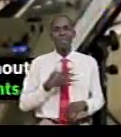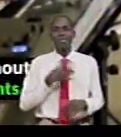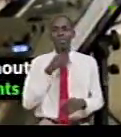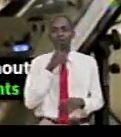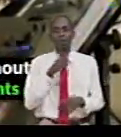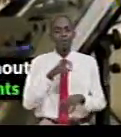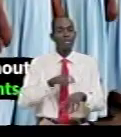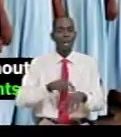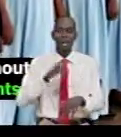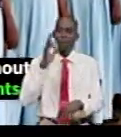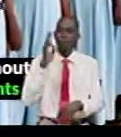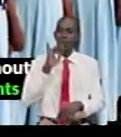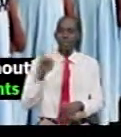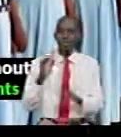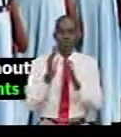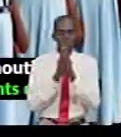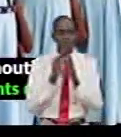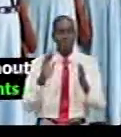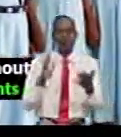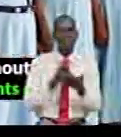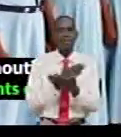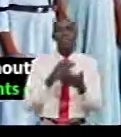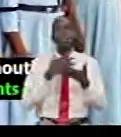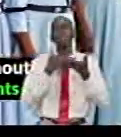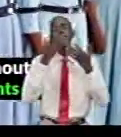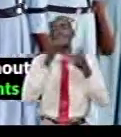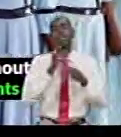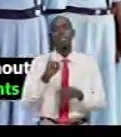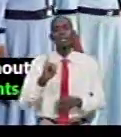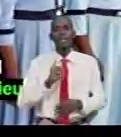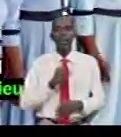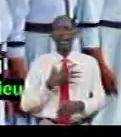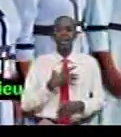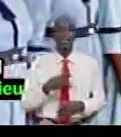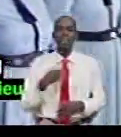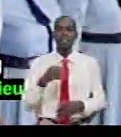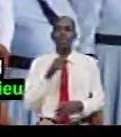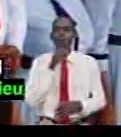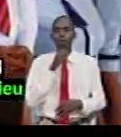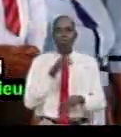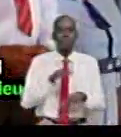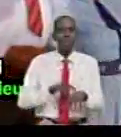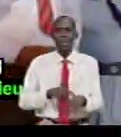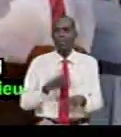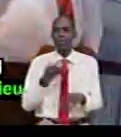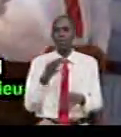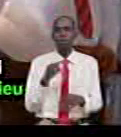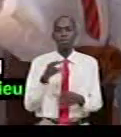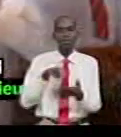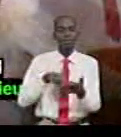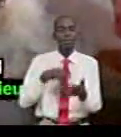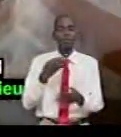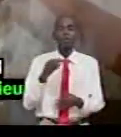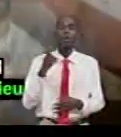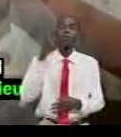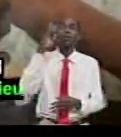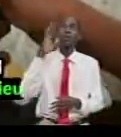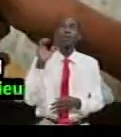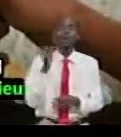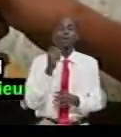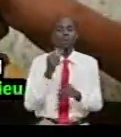Lord. I like the old time, preaching, praying, singing, shouting. I like the old time, reading of